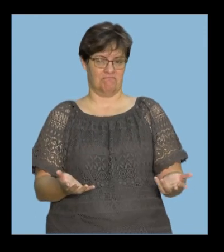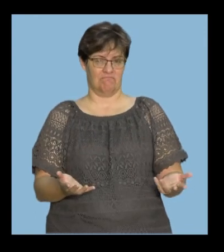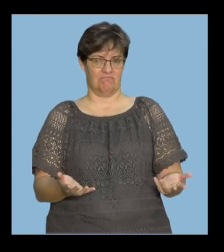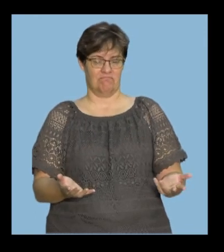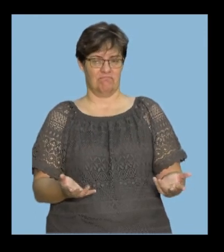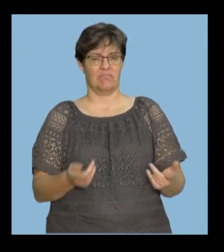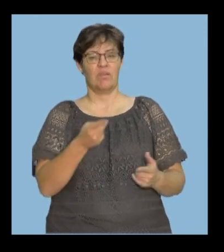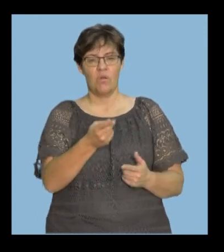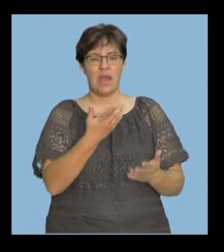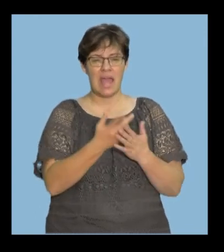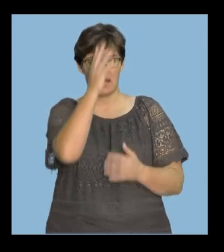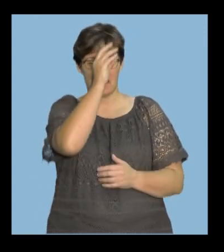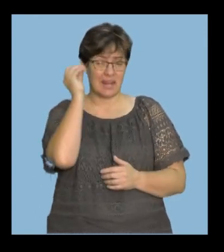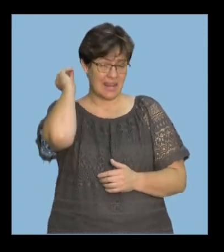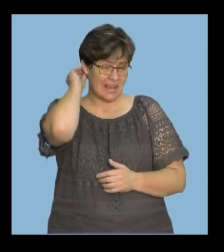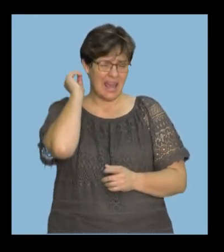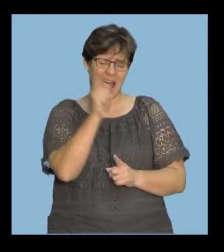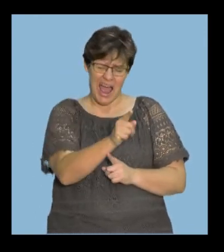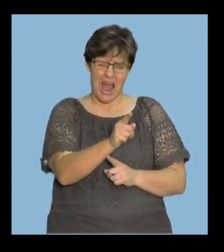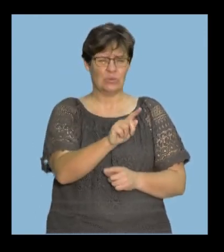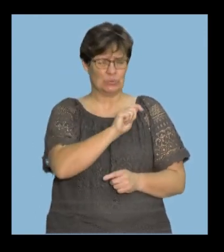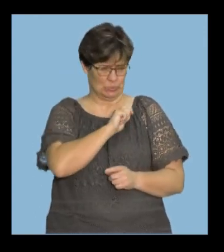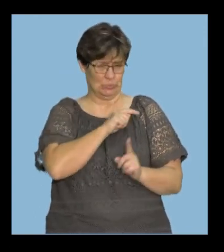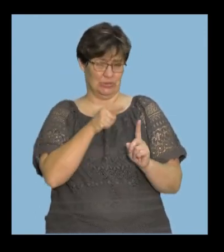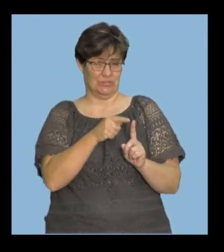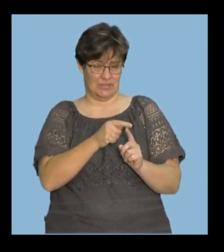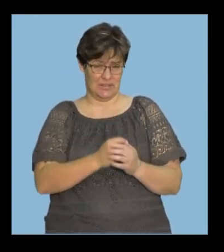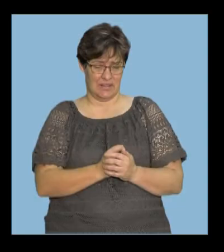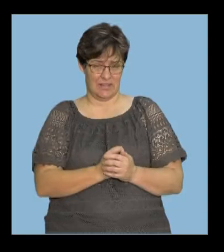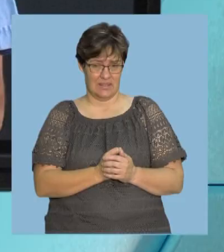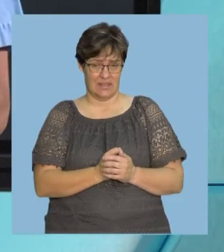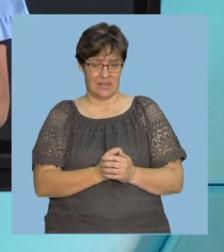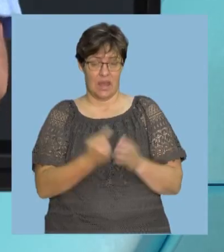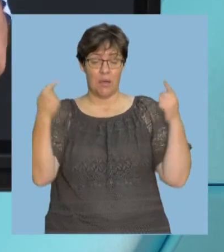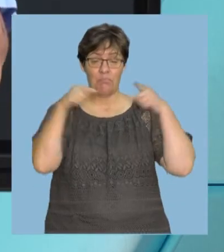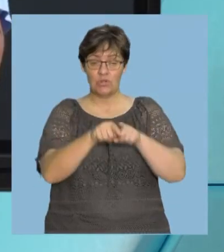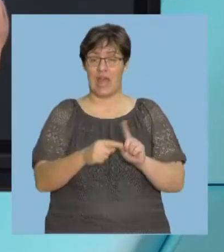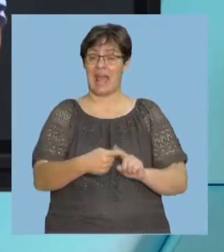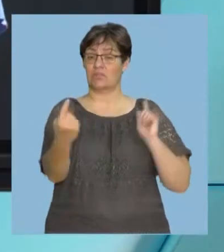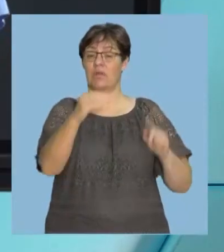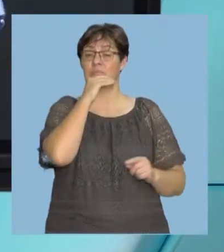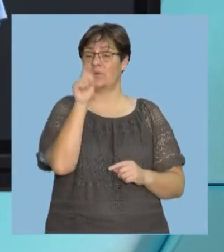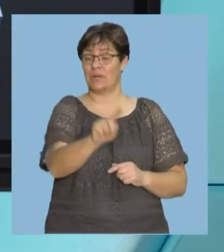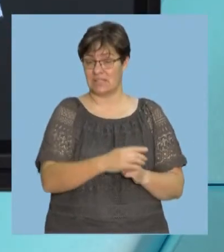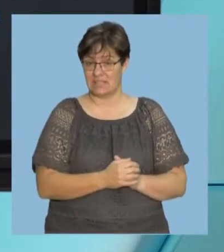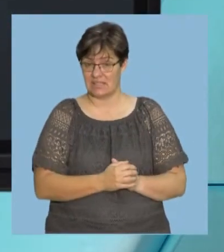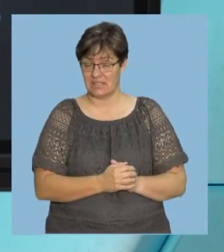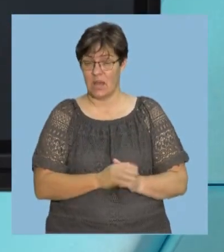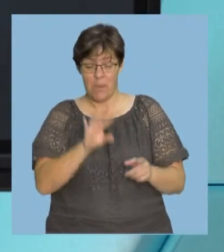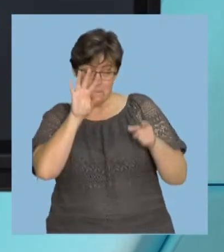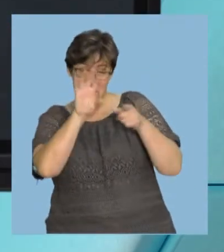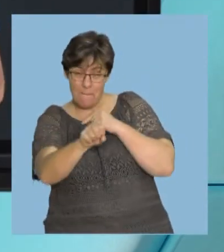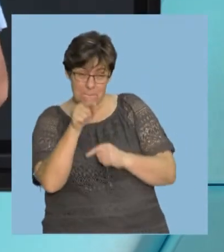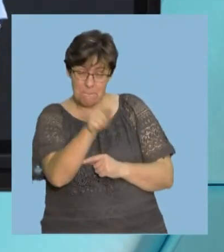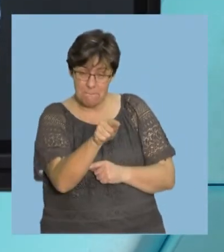And there we go. Guys, if you can remember this one fact, that what mutually exclusive